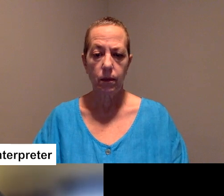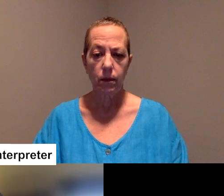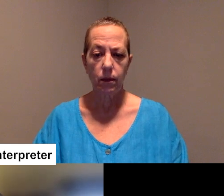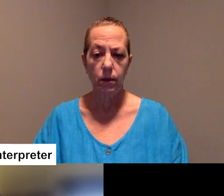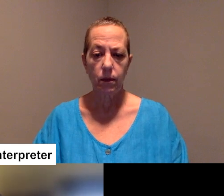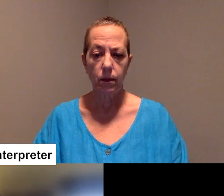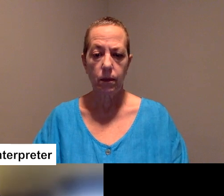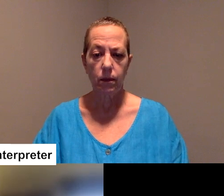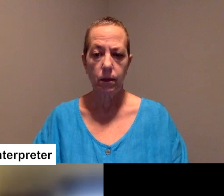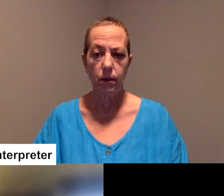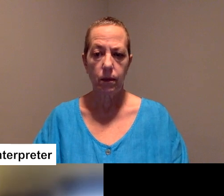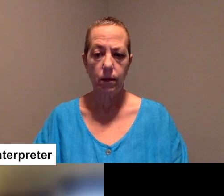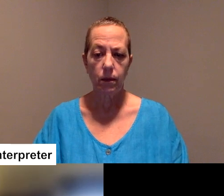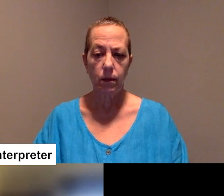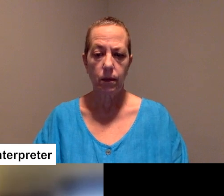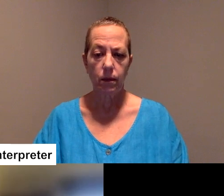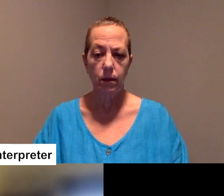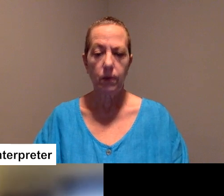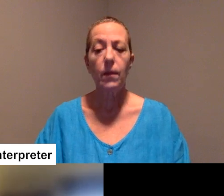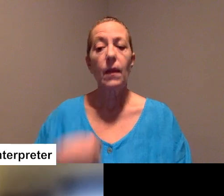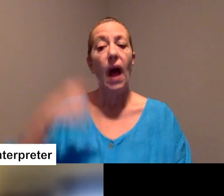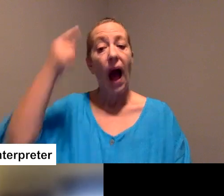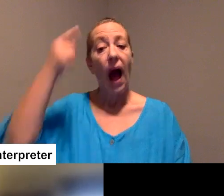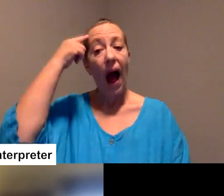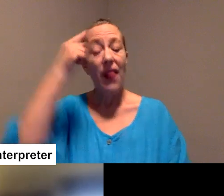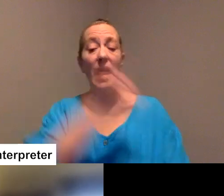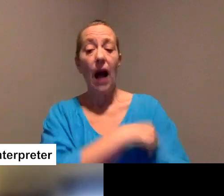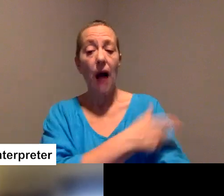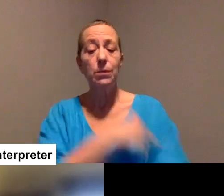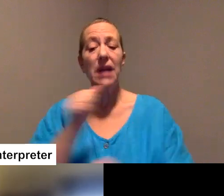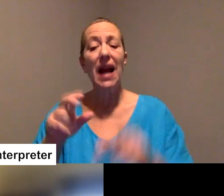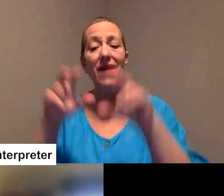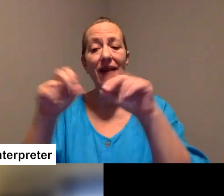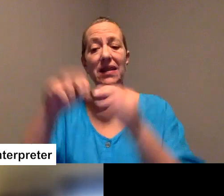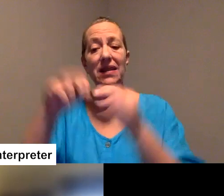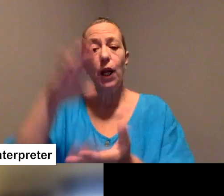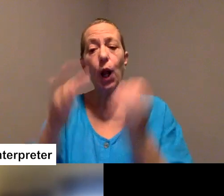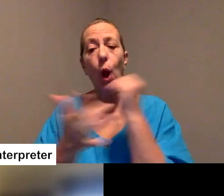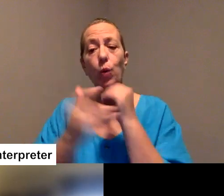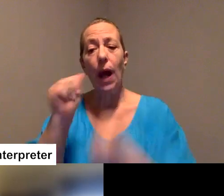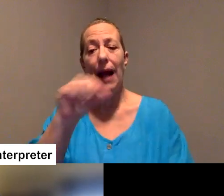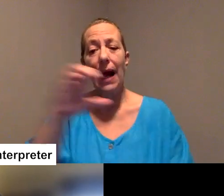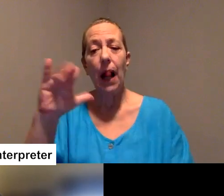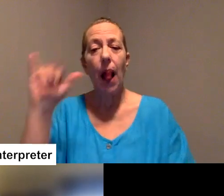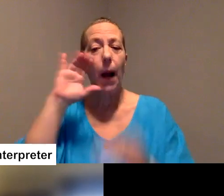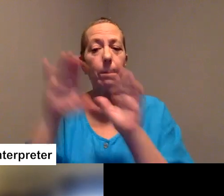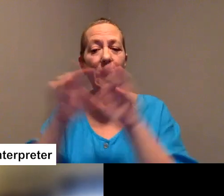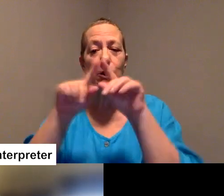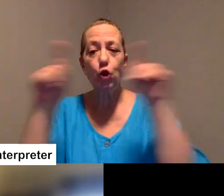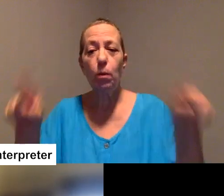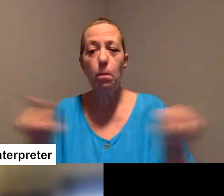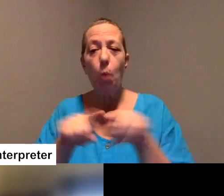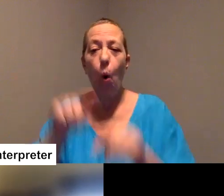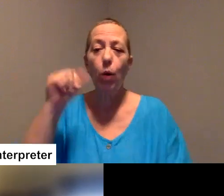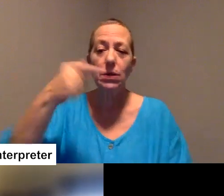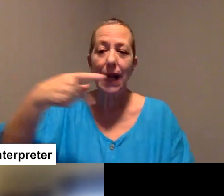injury. I think hospitals can invest in low-tech AAC-like picture boards and AAC apps on tablets